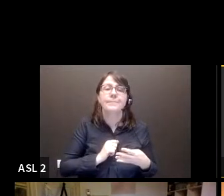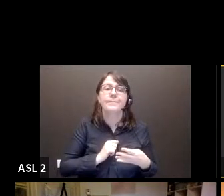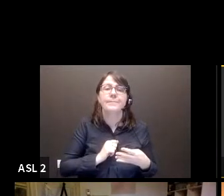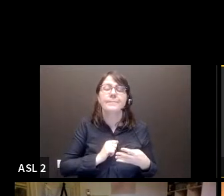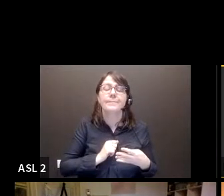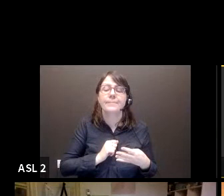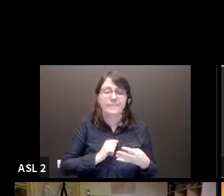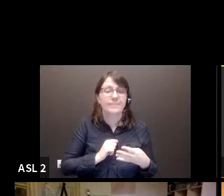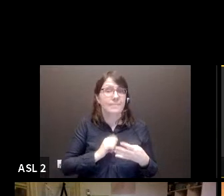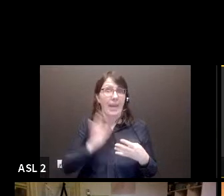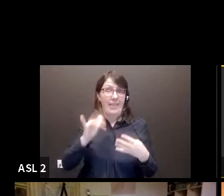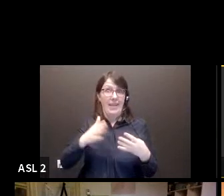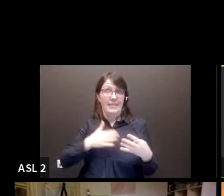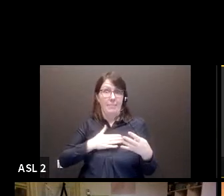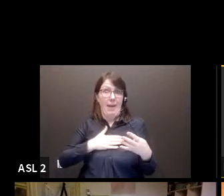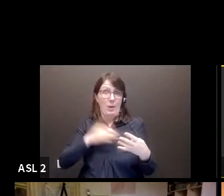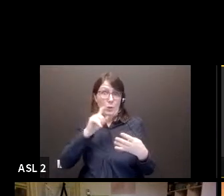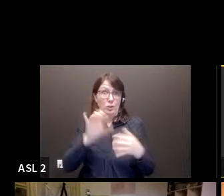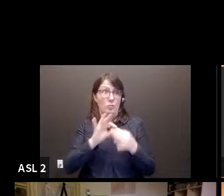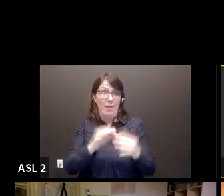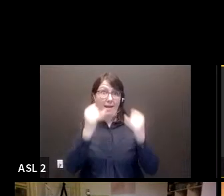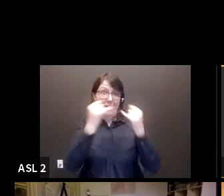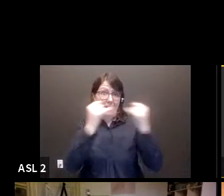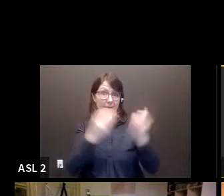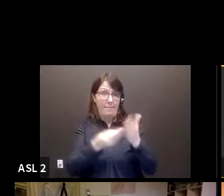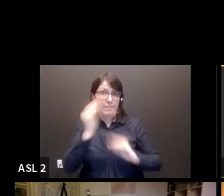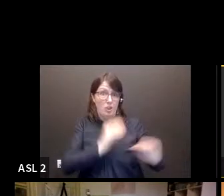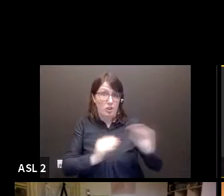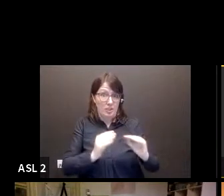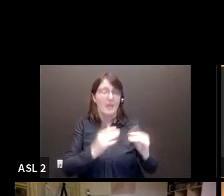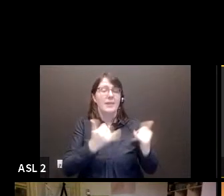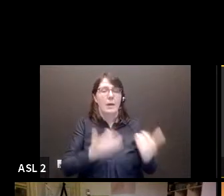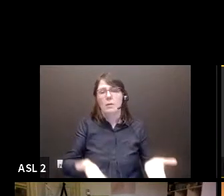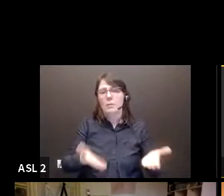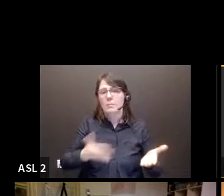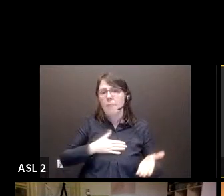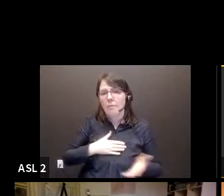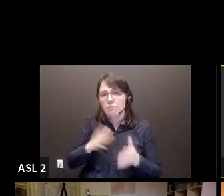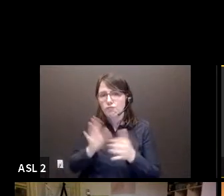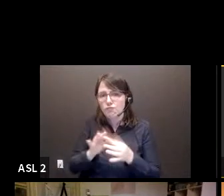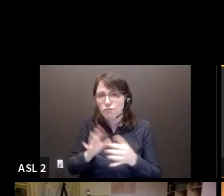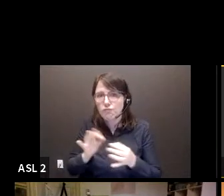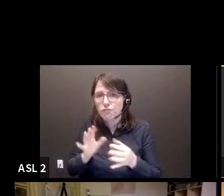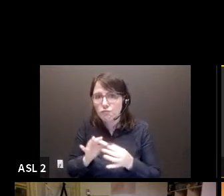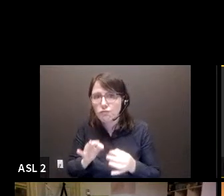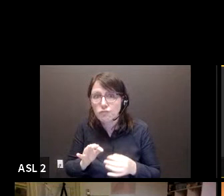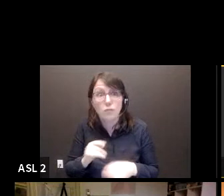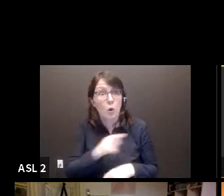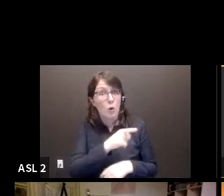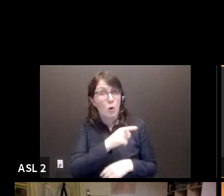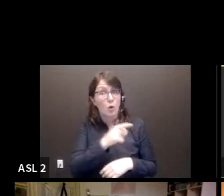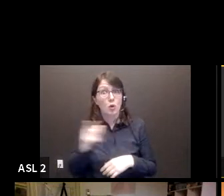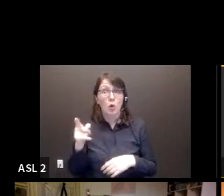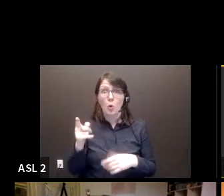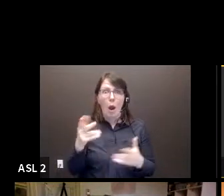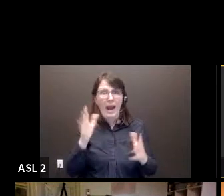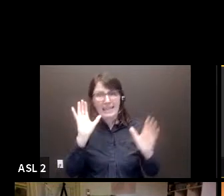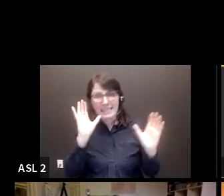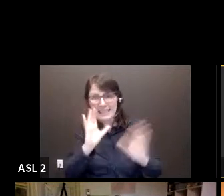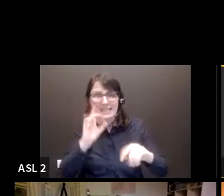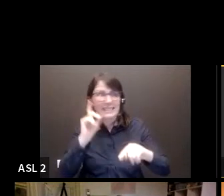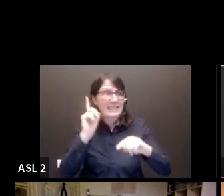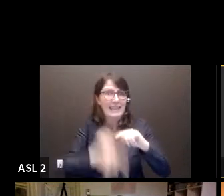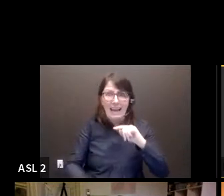start with what i wanted to say today so i think it's a bold face lie to say that there are not additional efficiencies that are possible in